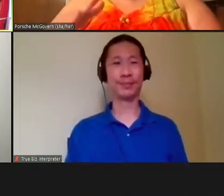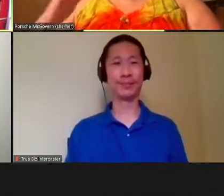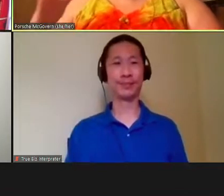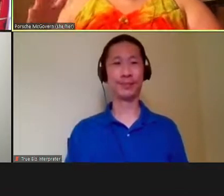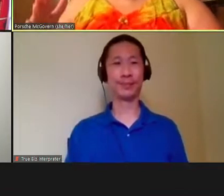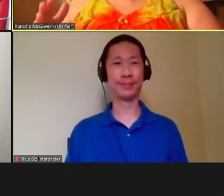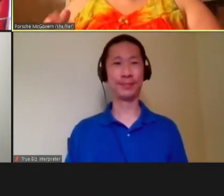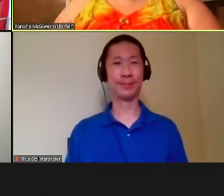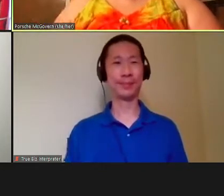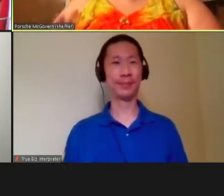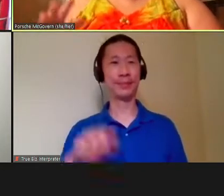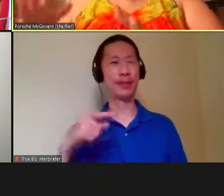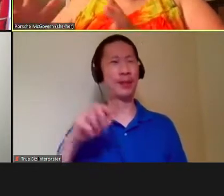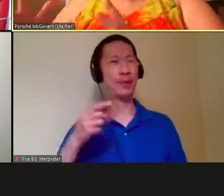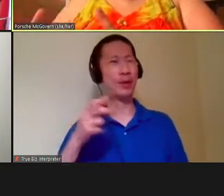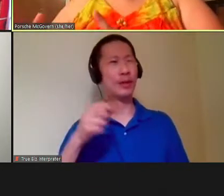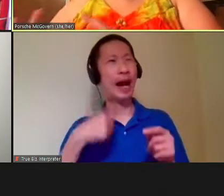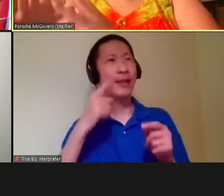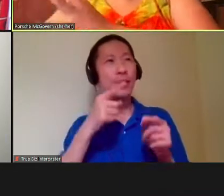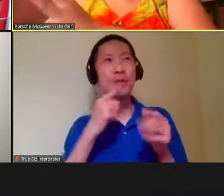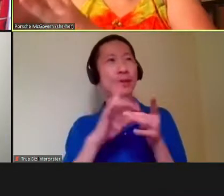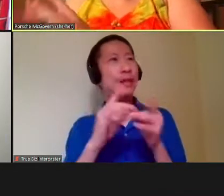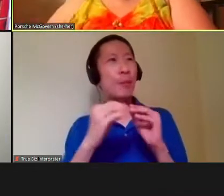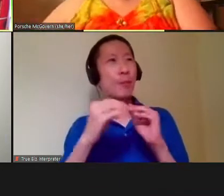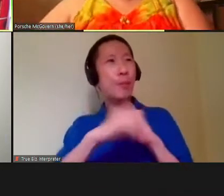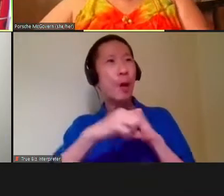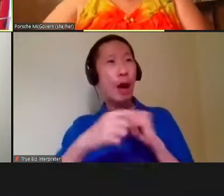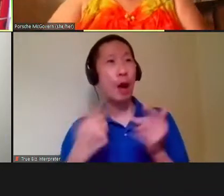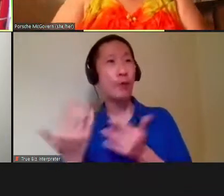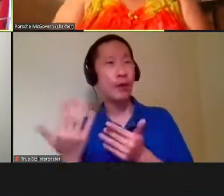I thought there was going to be more after final day. Nope. I was waiting.